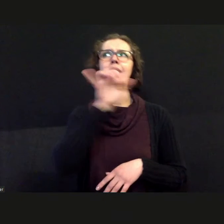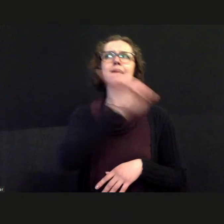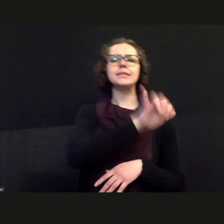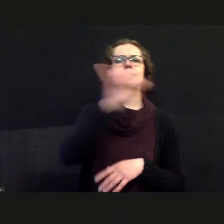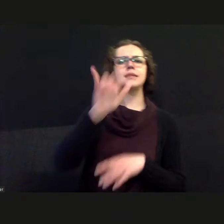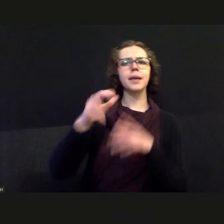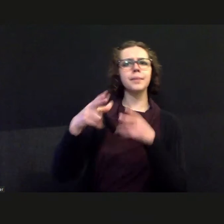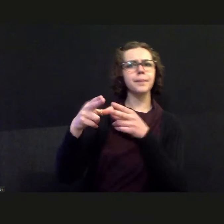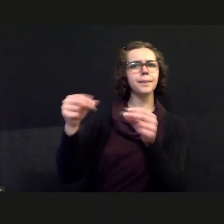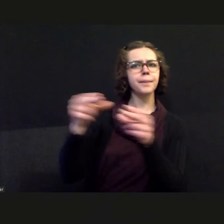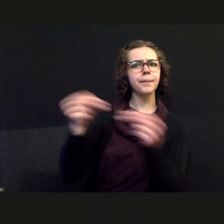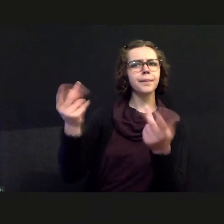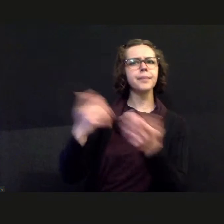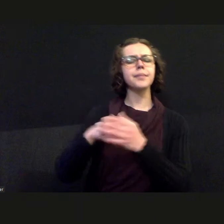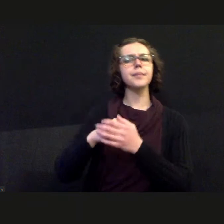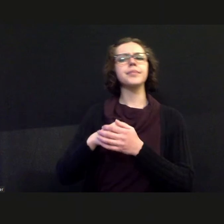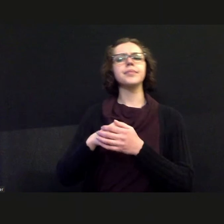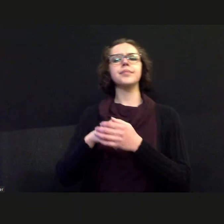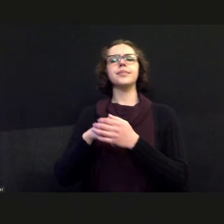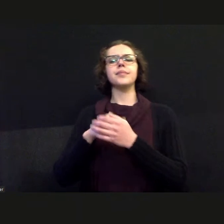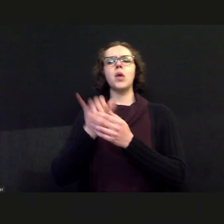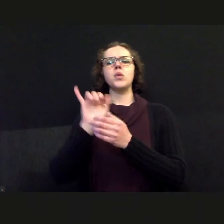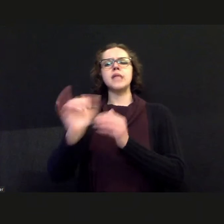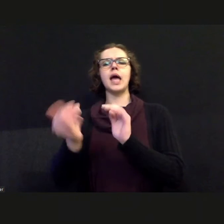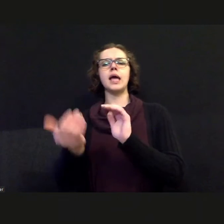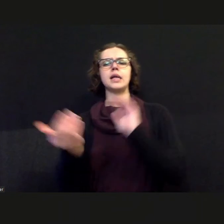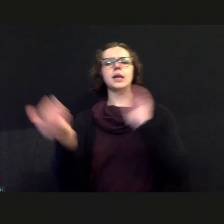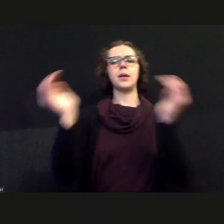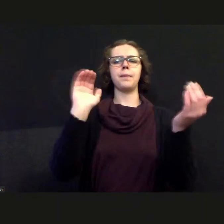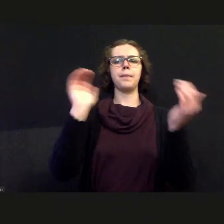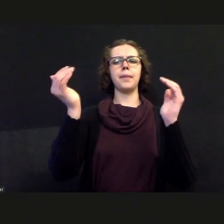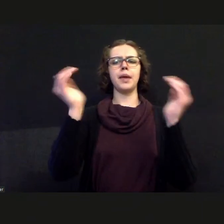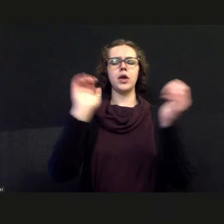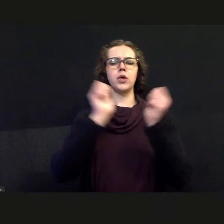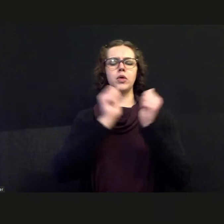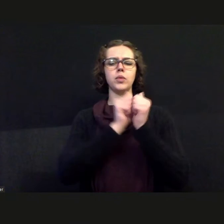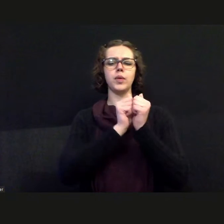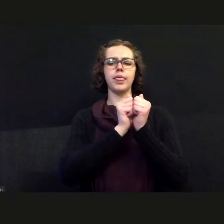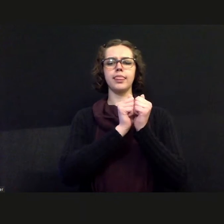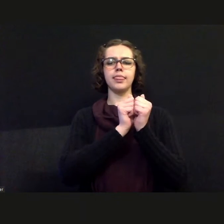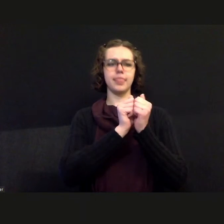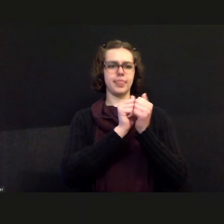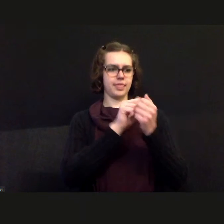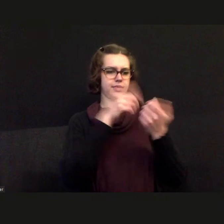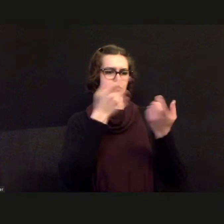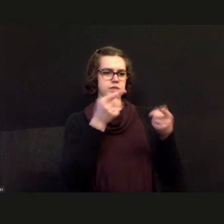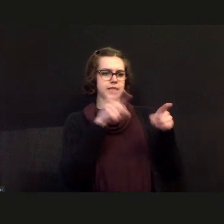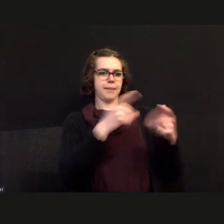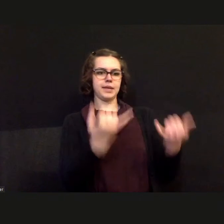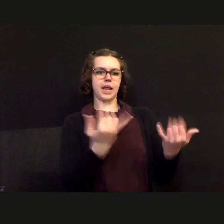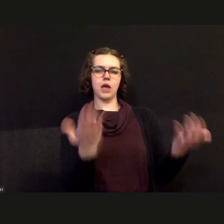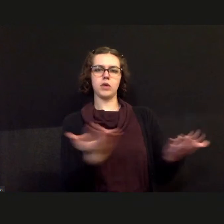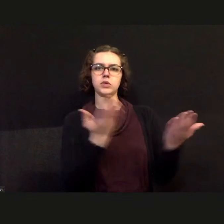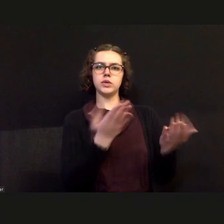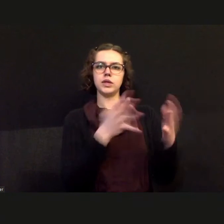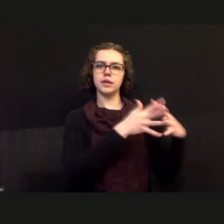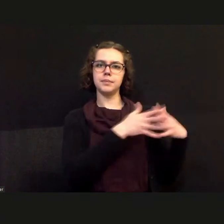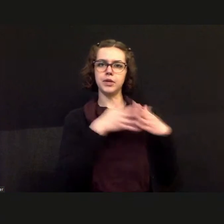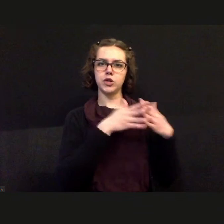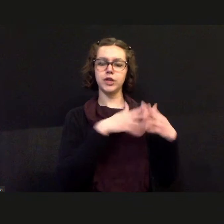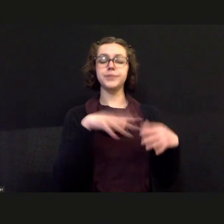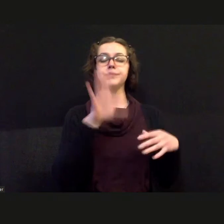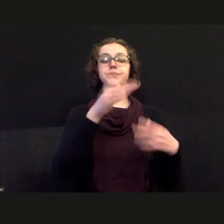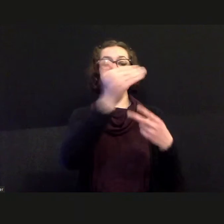and how that might compare with the situation in the US. Then the other question was